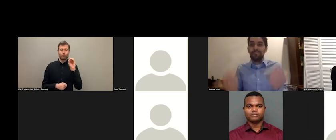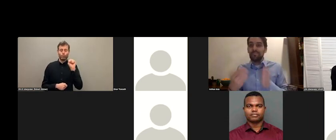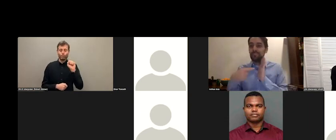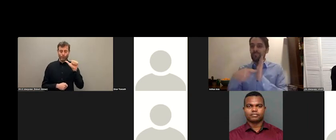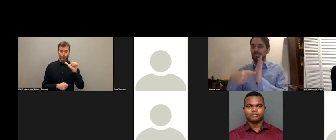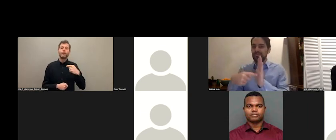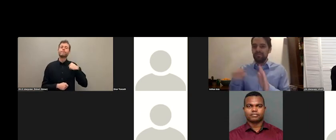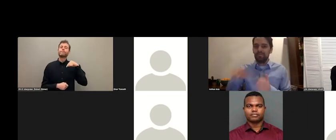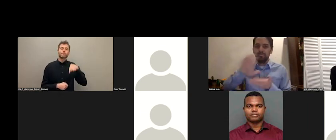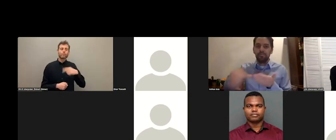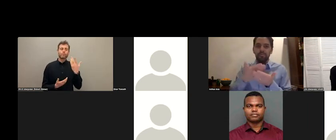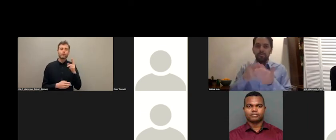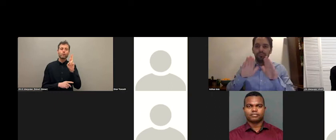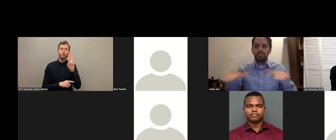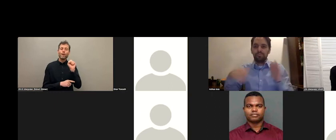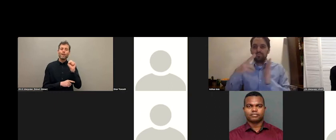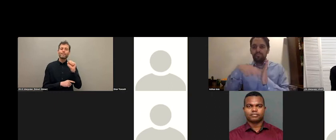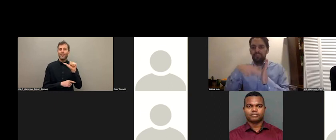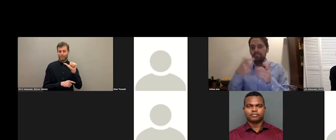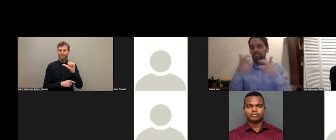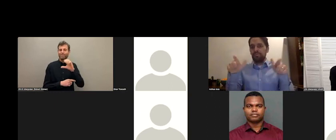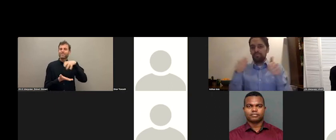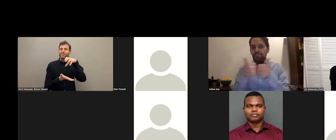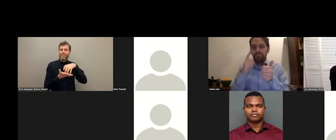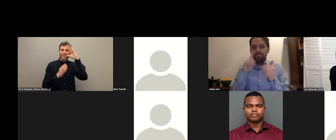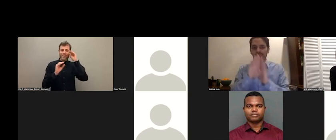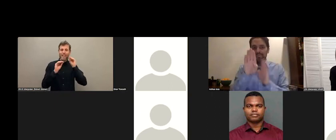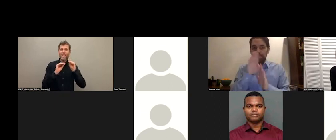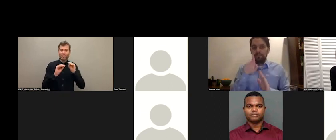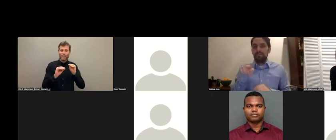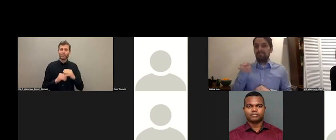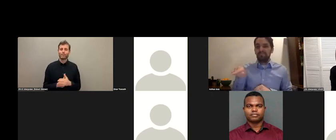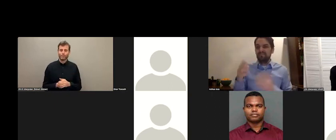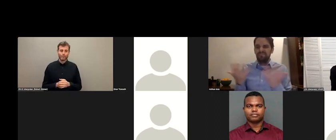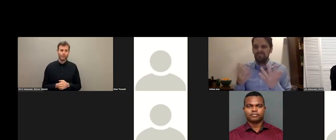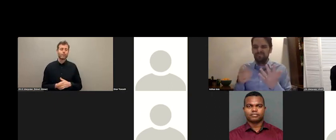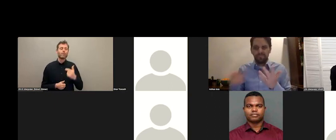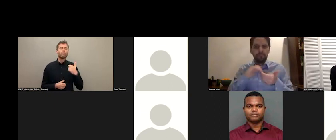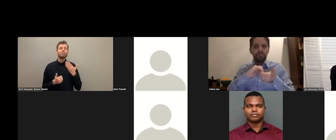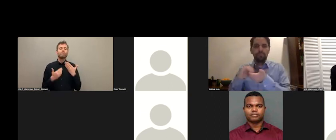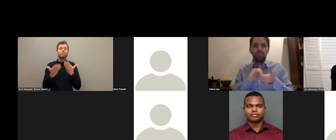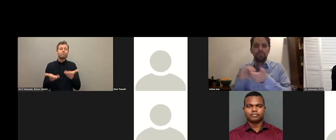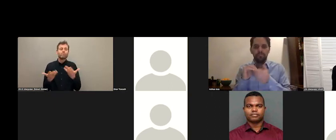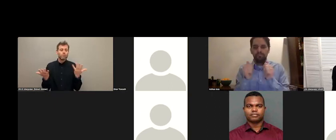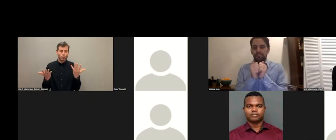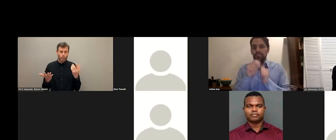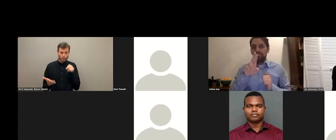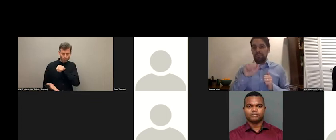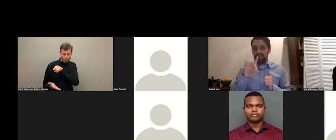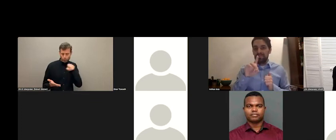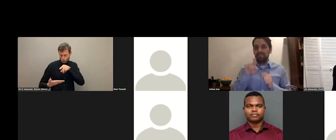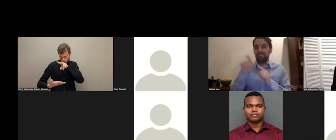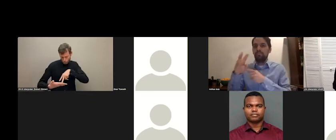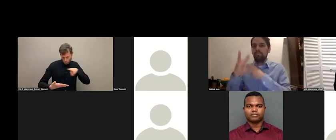for Education. I'm here representing the All Children Reading Grand Challenge for Development. The Grand Challenge